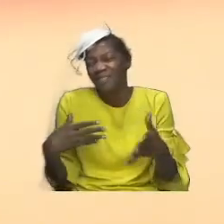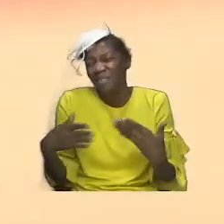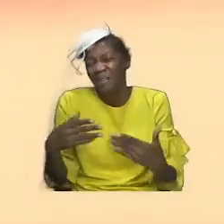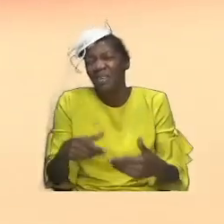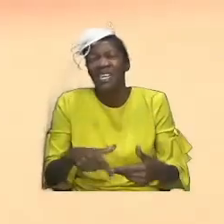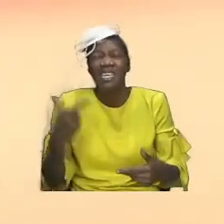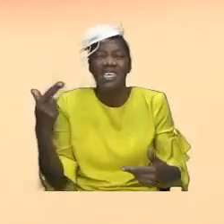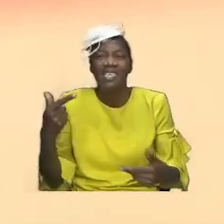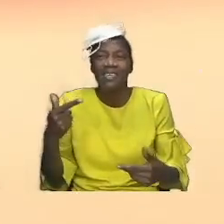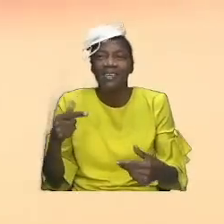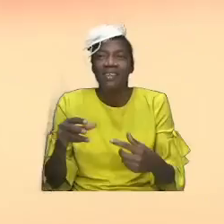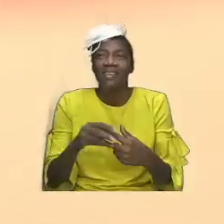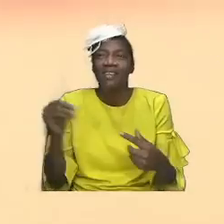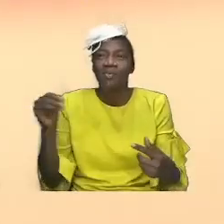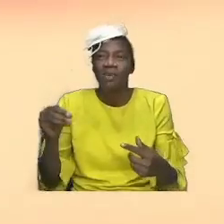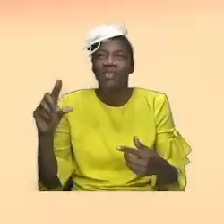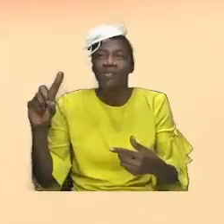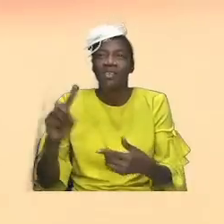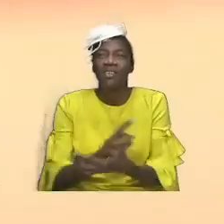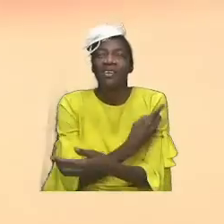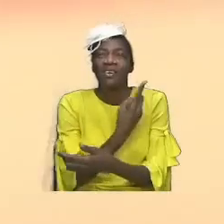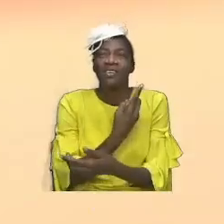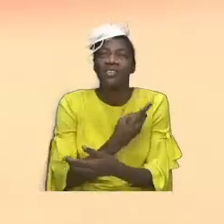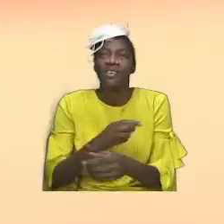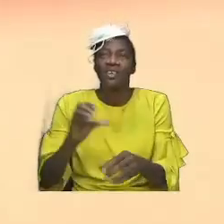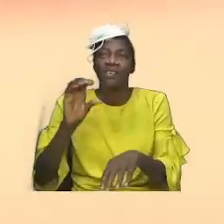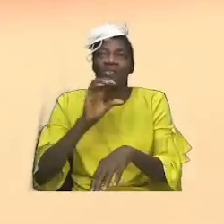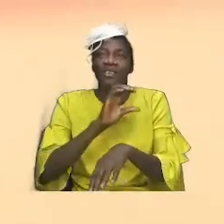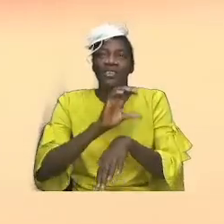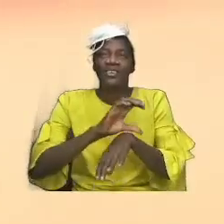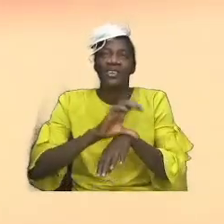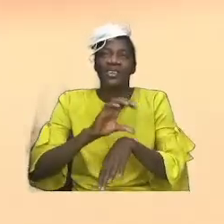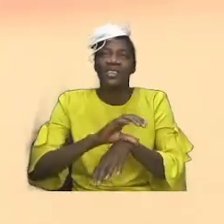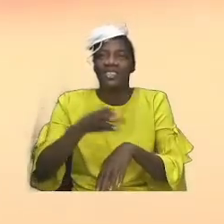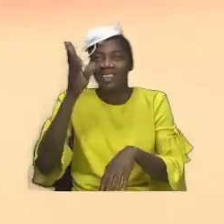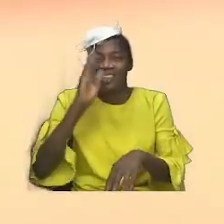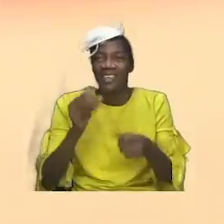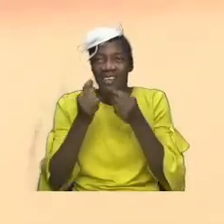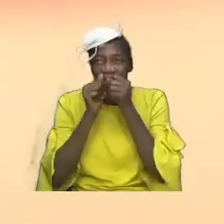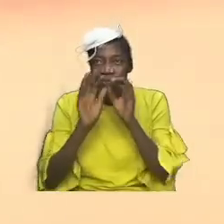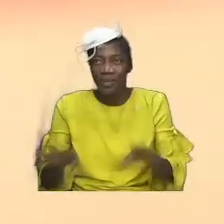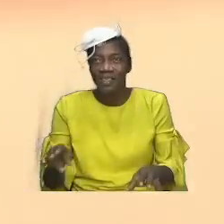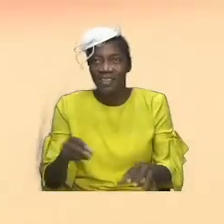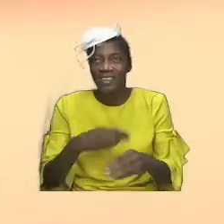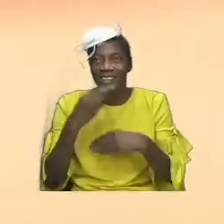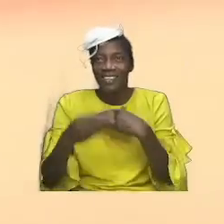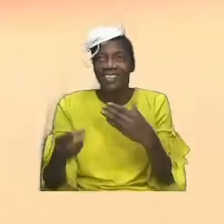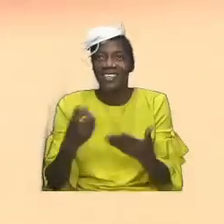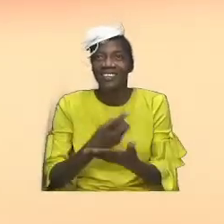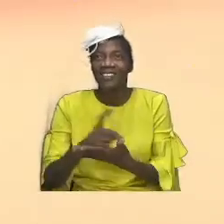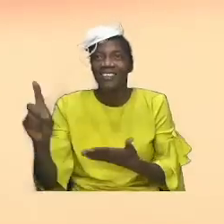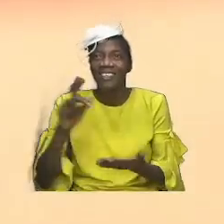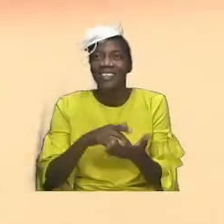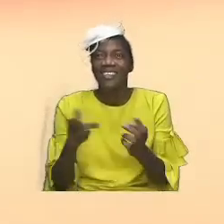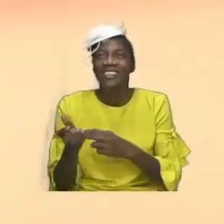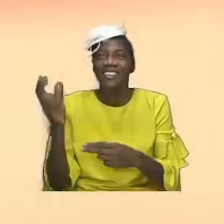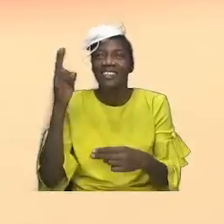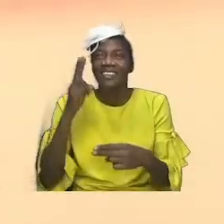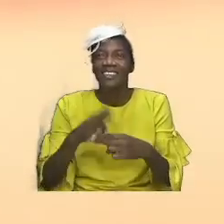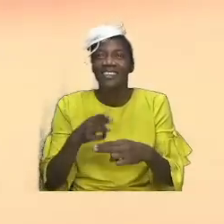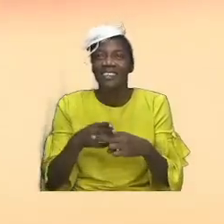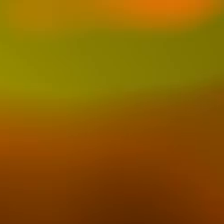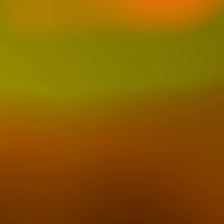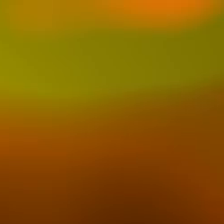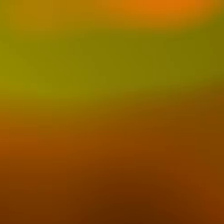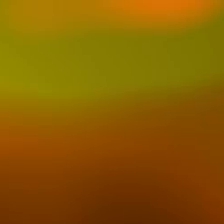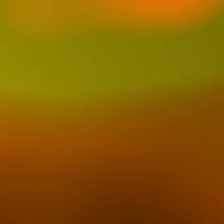doctrines of the church. And we are at the judgment seat of Christ. God bless you next week. In Jesus' name, amen. Praise